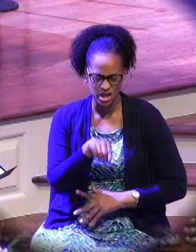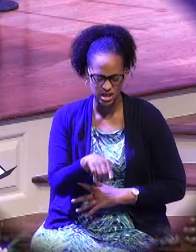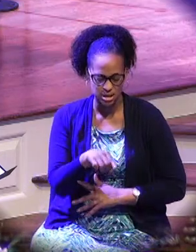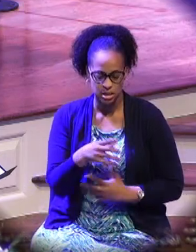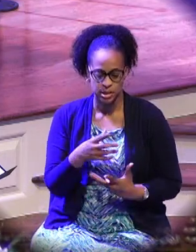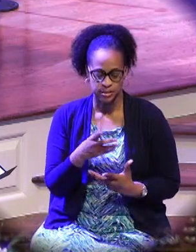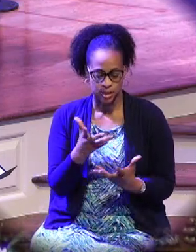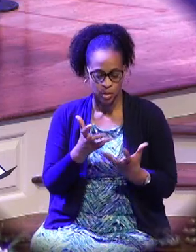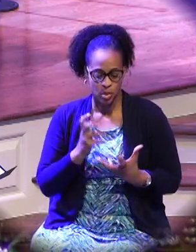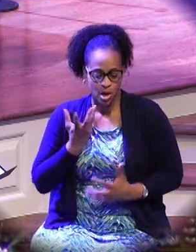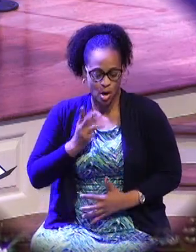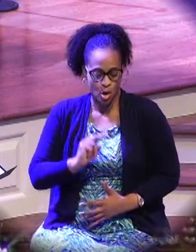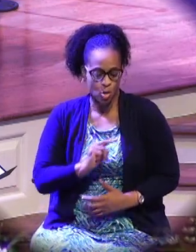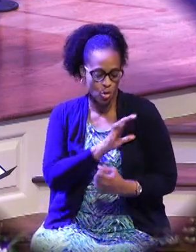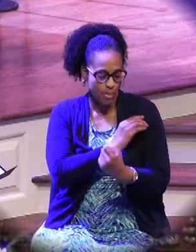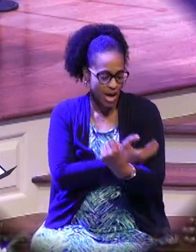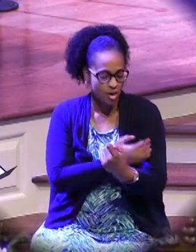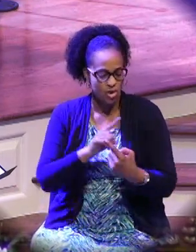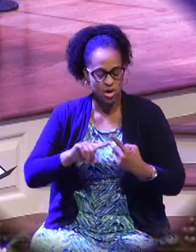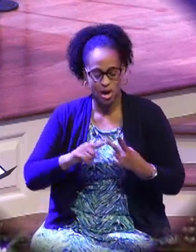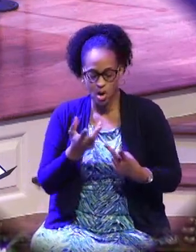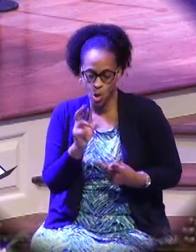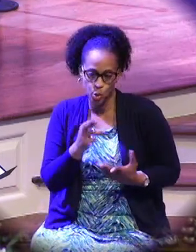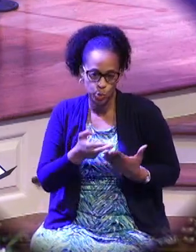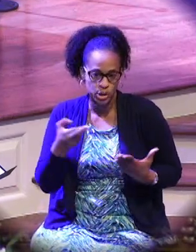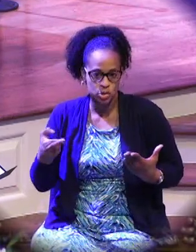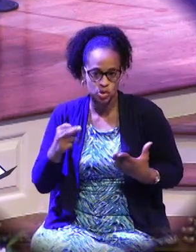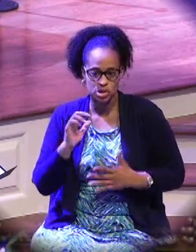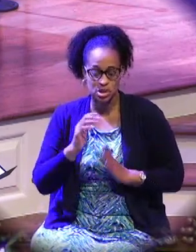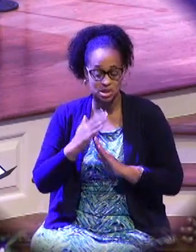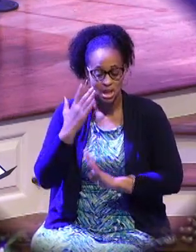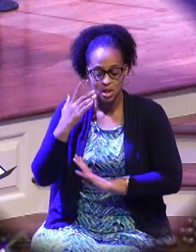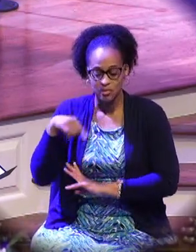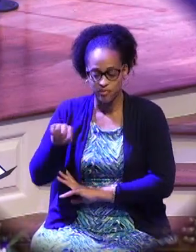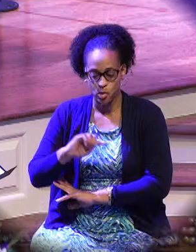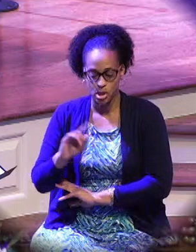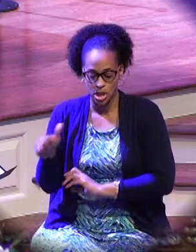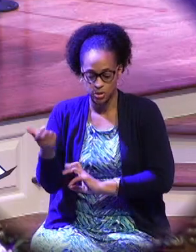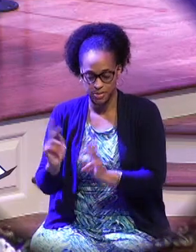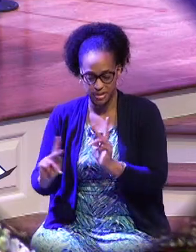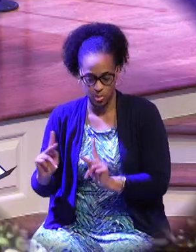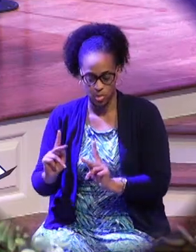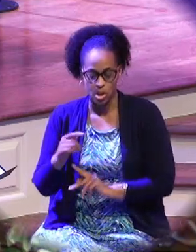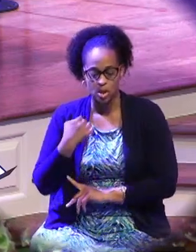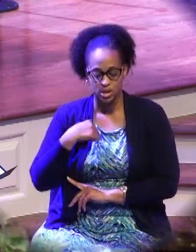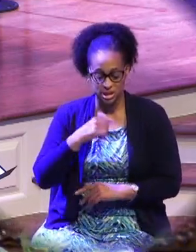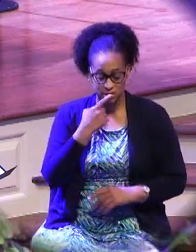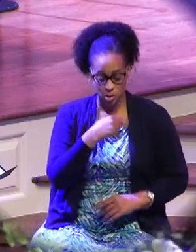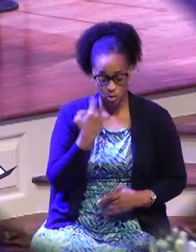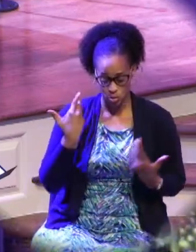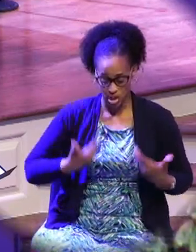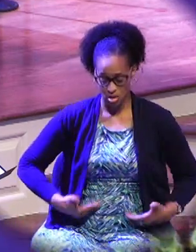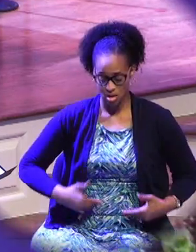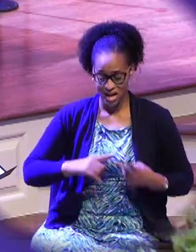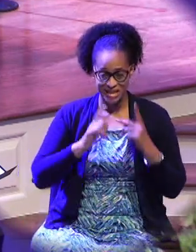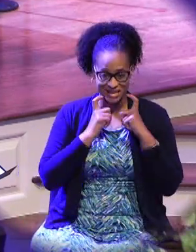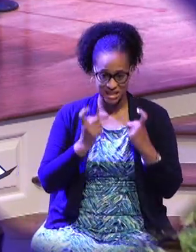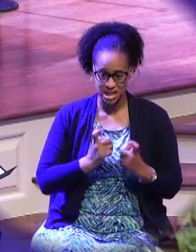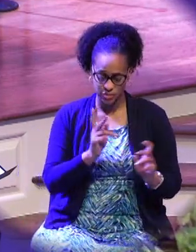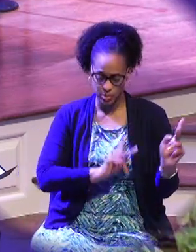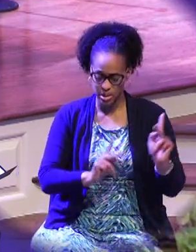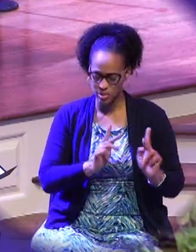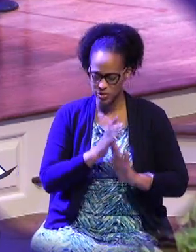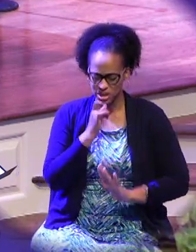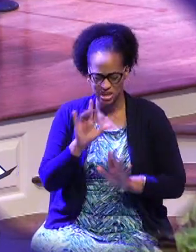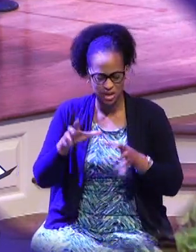really our own power, our own resources at the expense of others. This is who we are as sinful people, and there's not